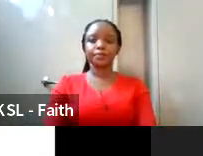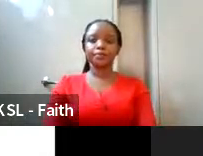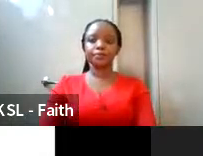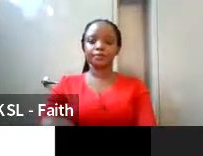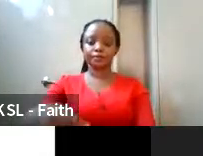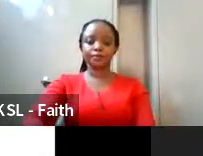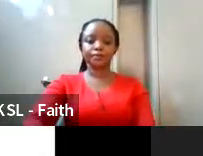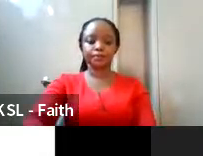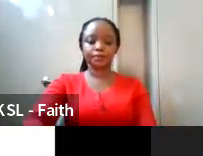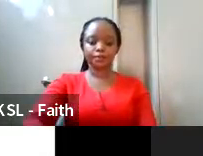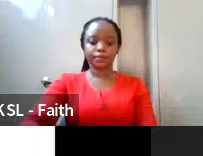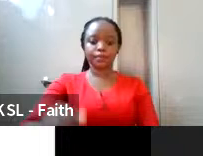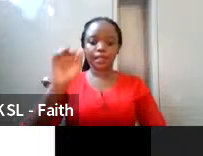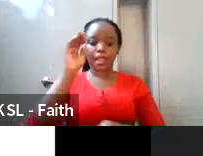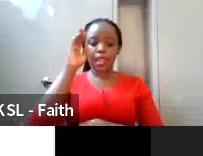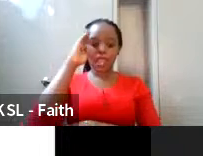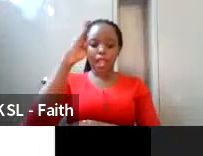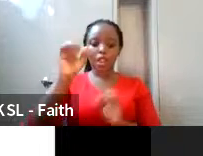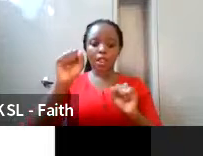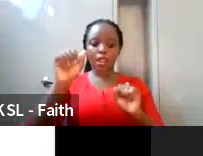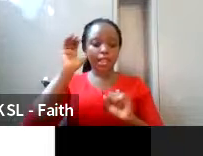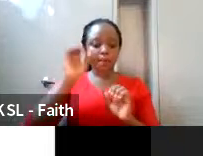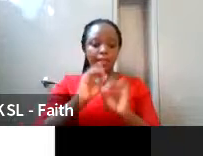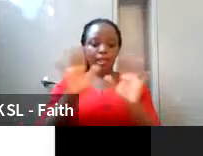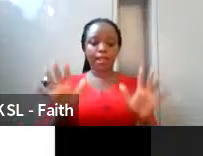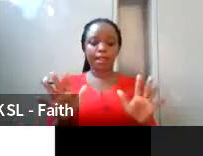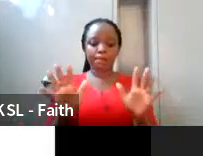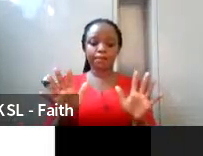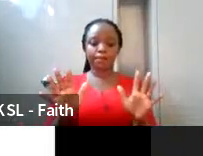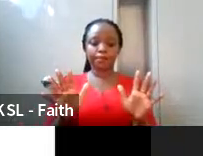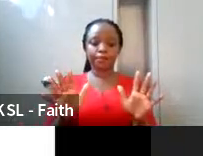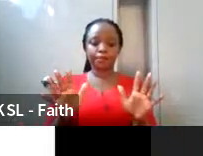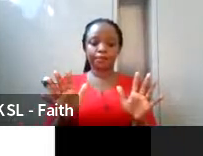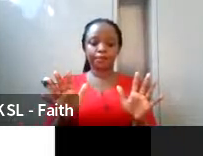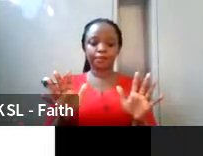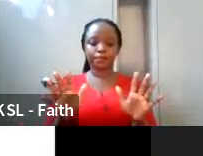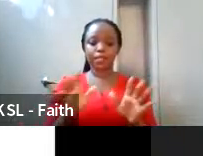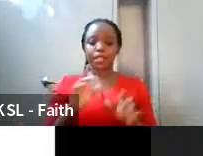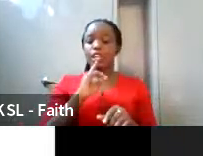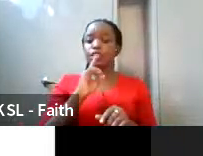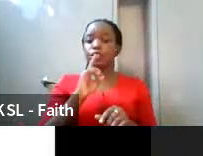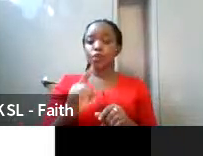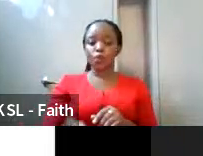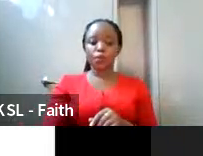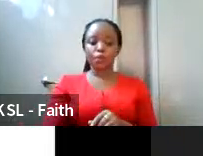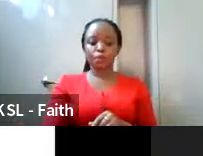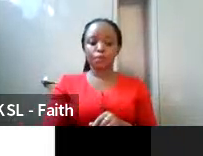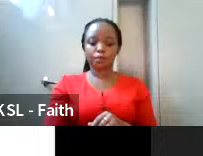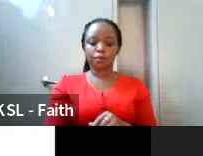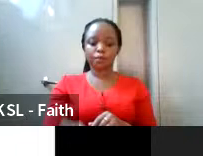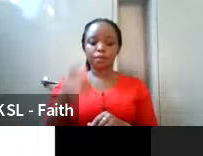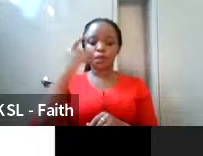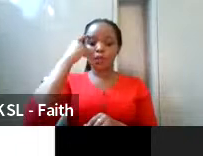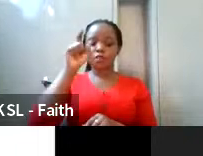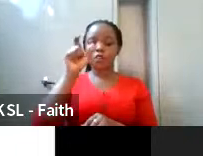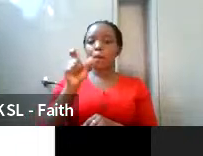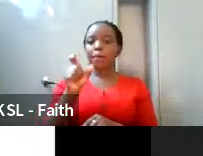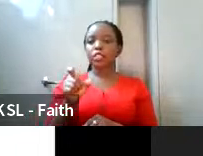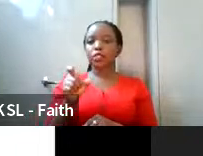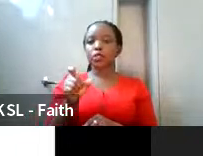Hi, can you hear me? Okay. Yes, we can hear you. So for someone